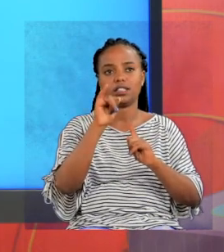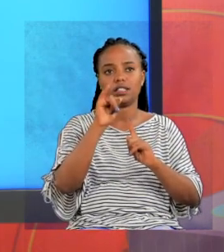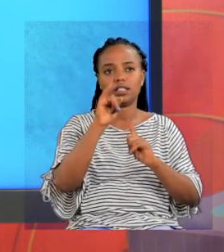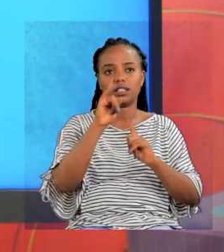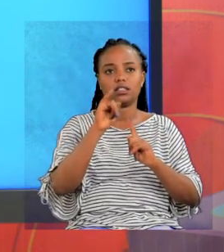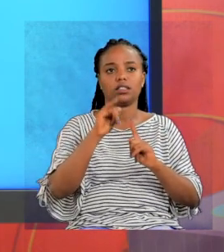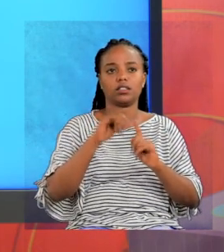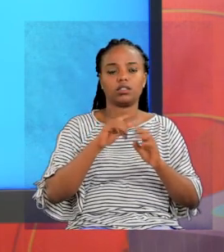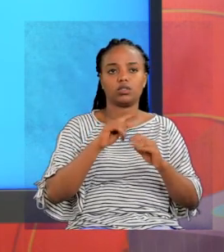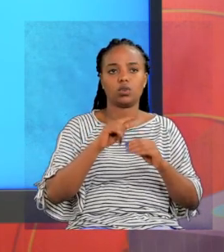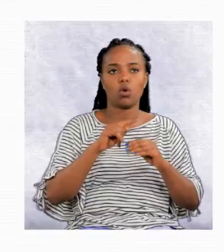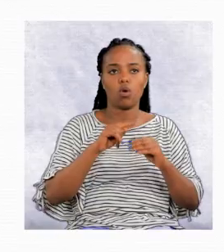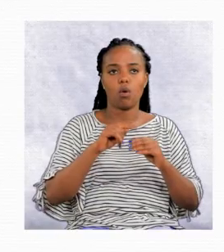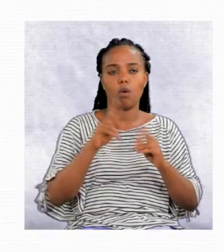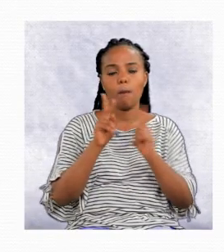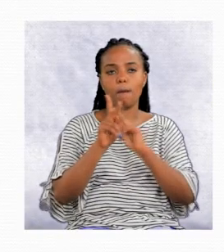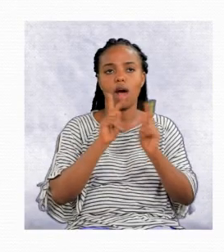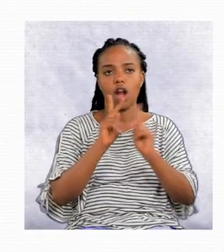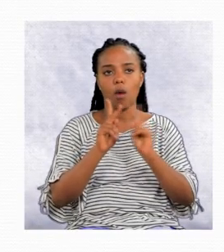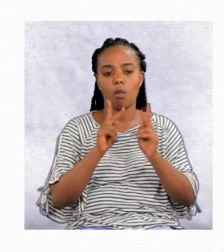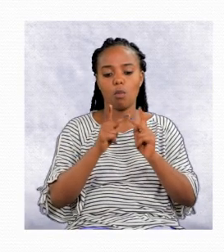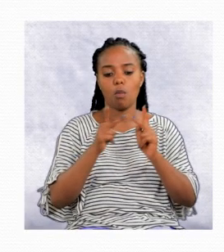The parabola have this form.